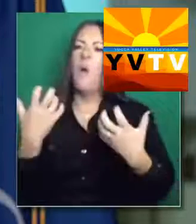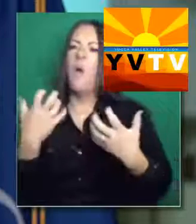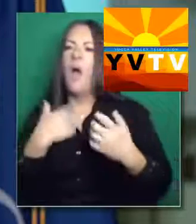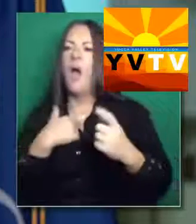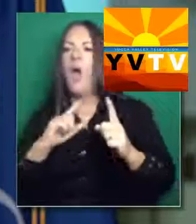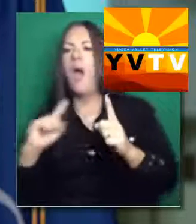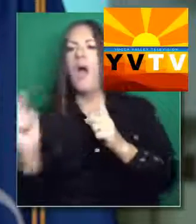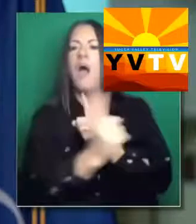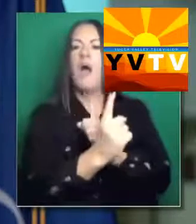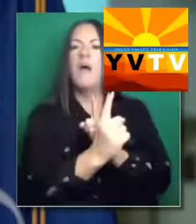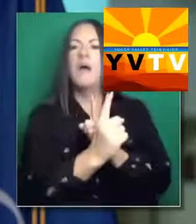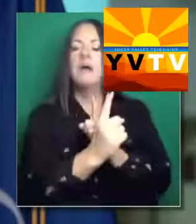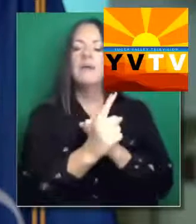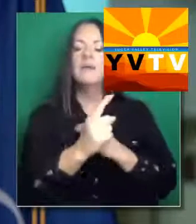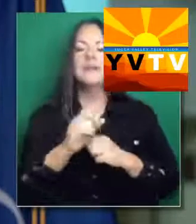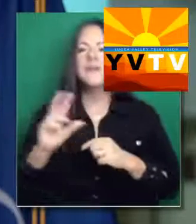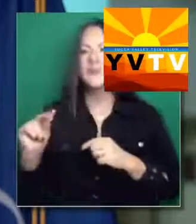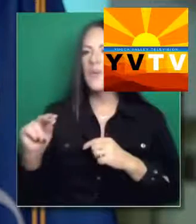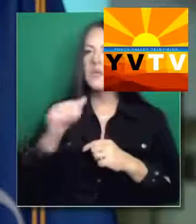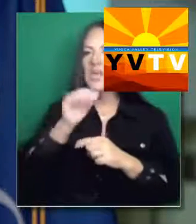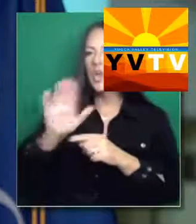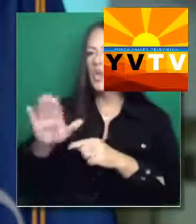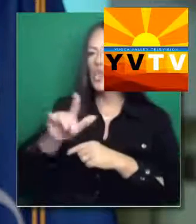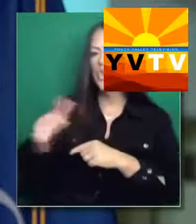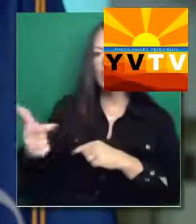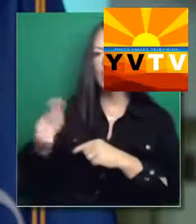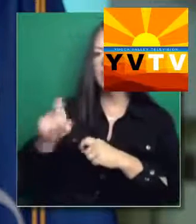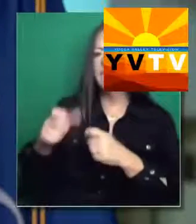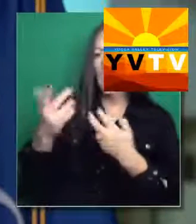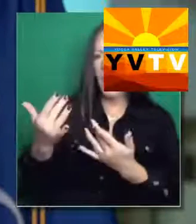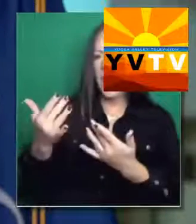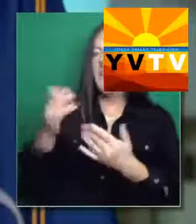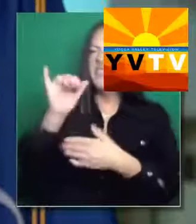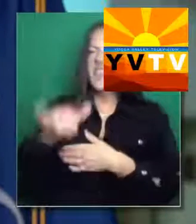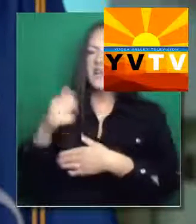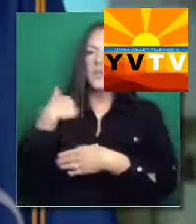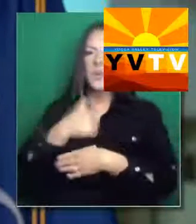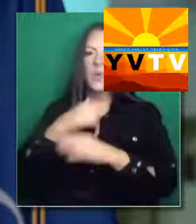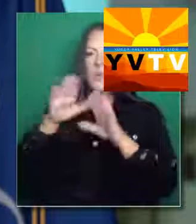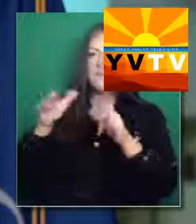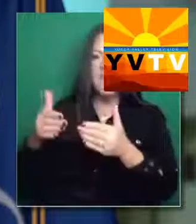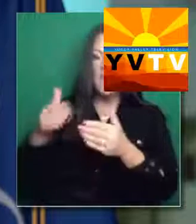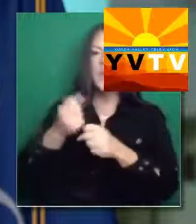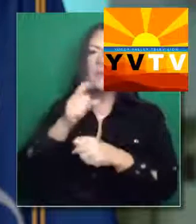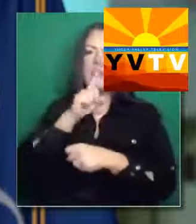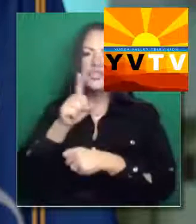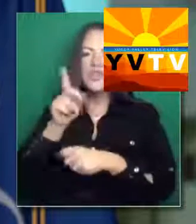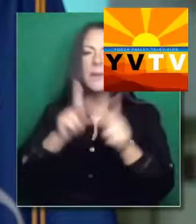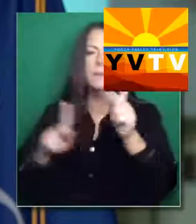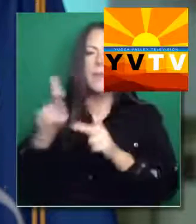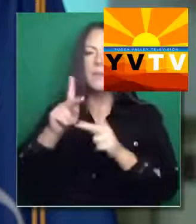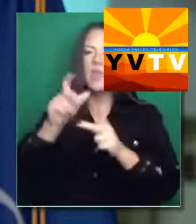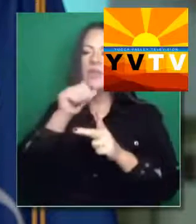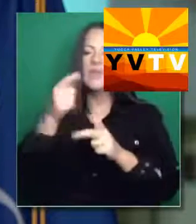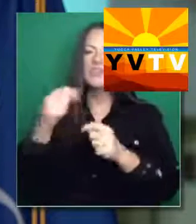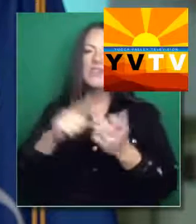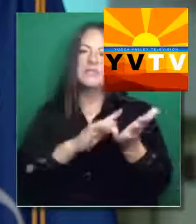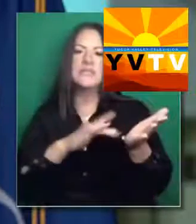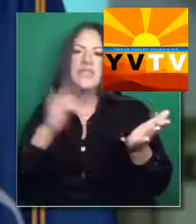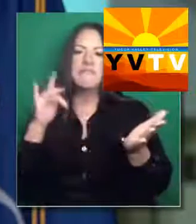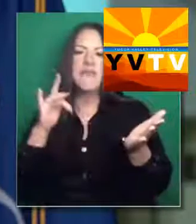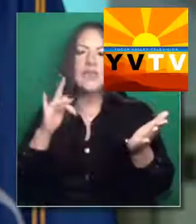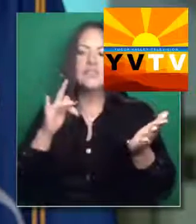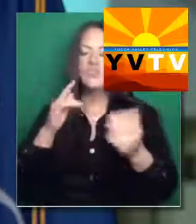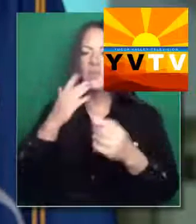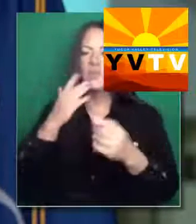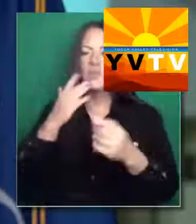not the rest of us. That's where we want to enforce aggressively. We're not going to force against people trying to do the right thing and common sense. So